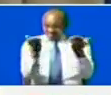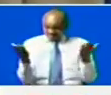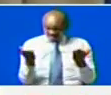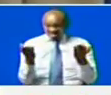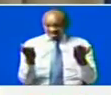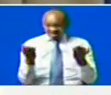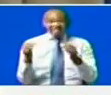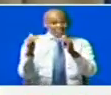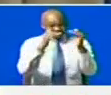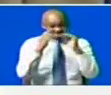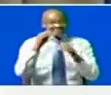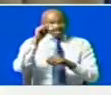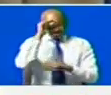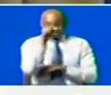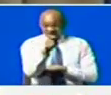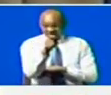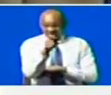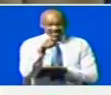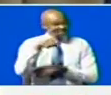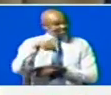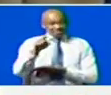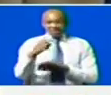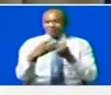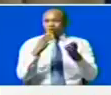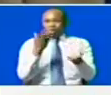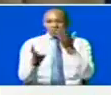democratic states have yet to match.